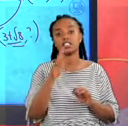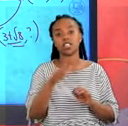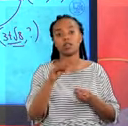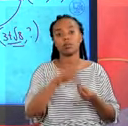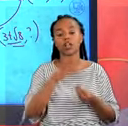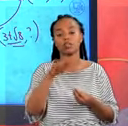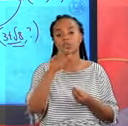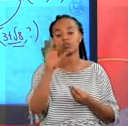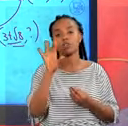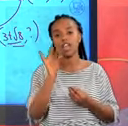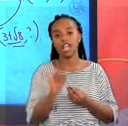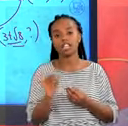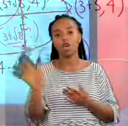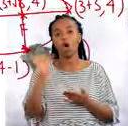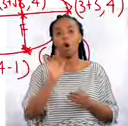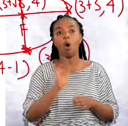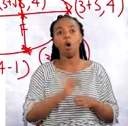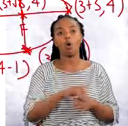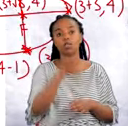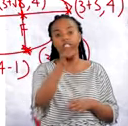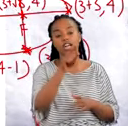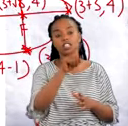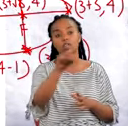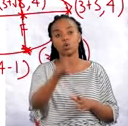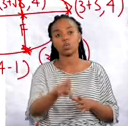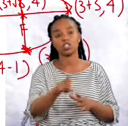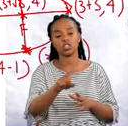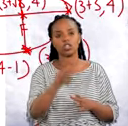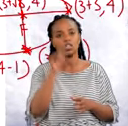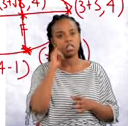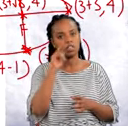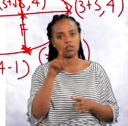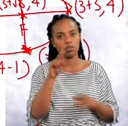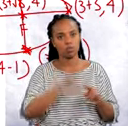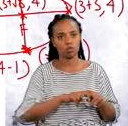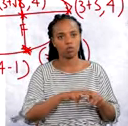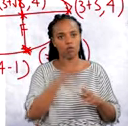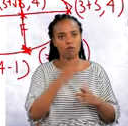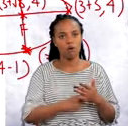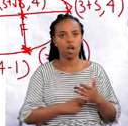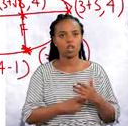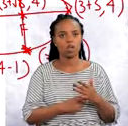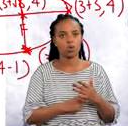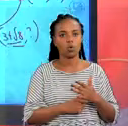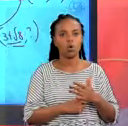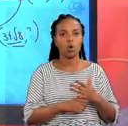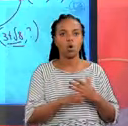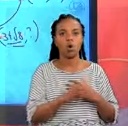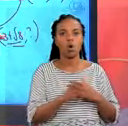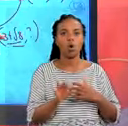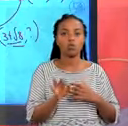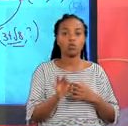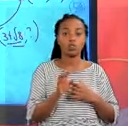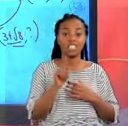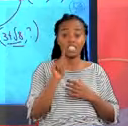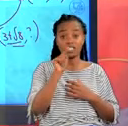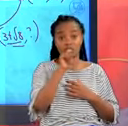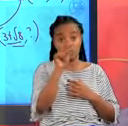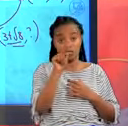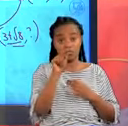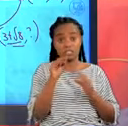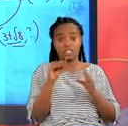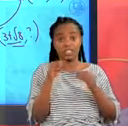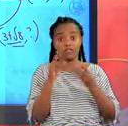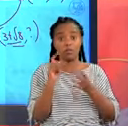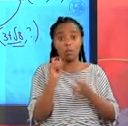of 8, on this equation. If you put the value of this point